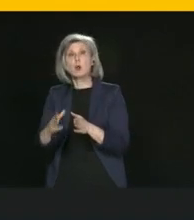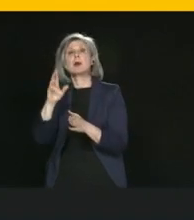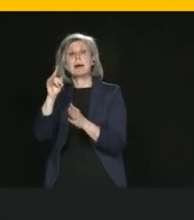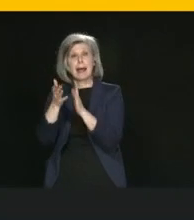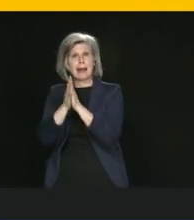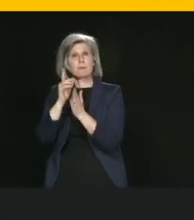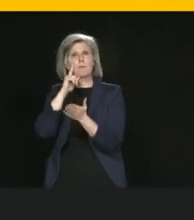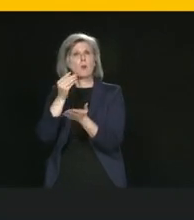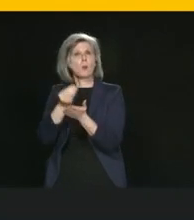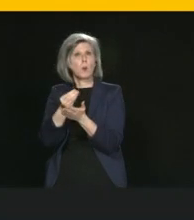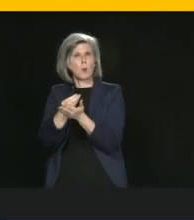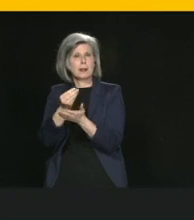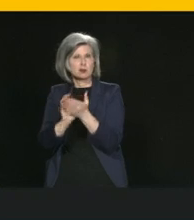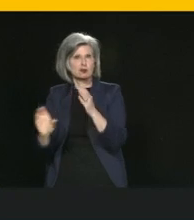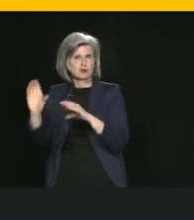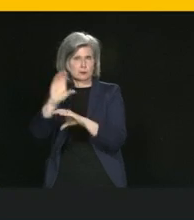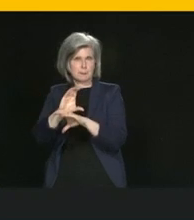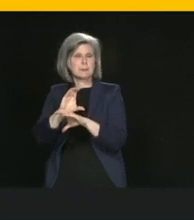ont montré